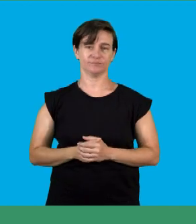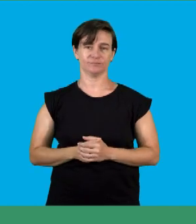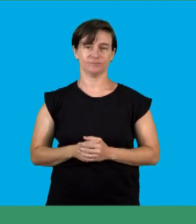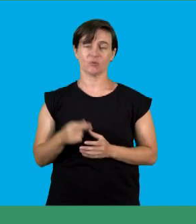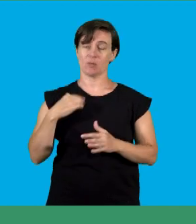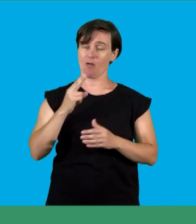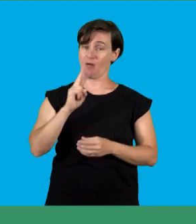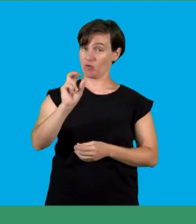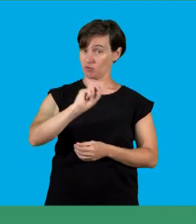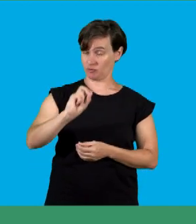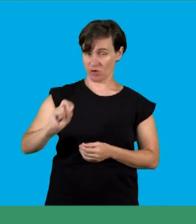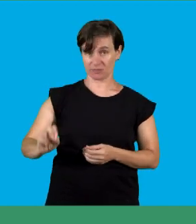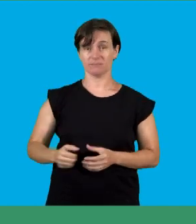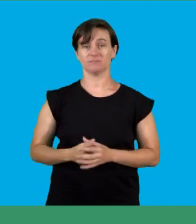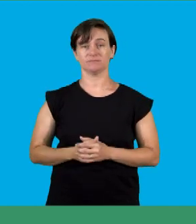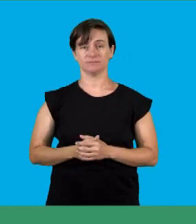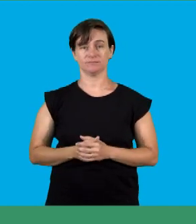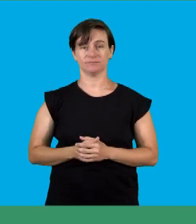implement the